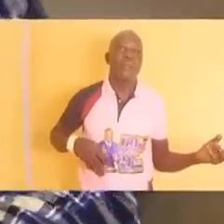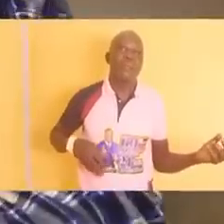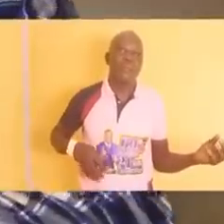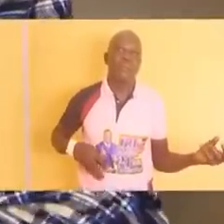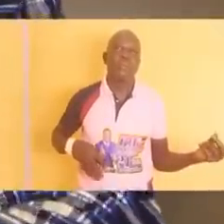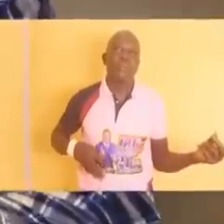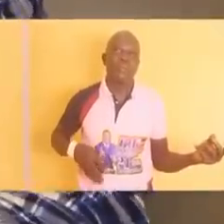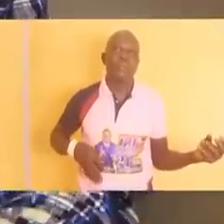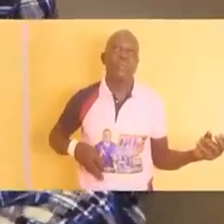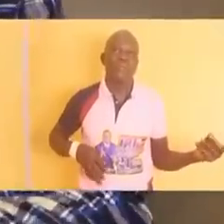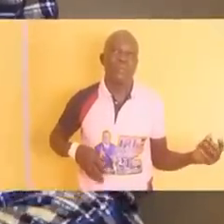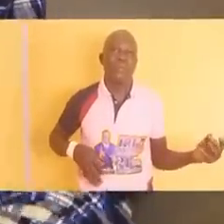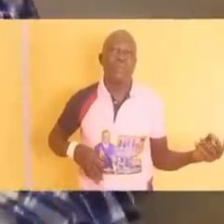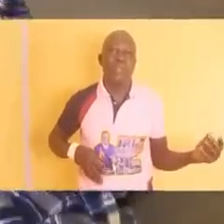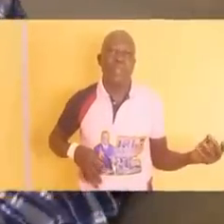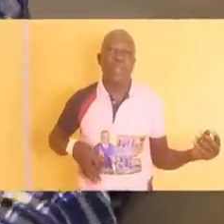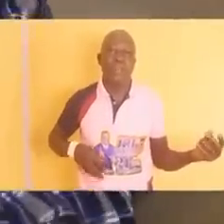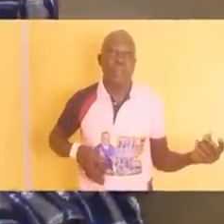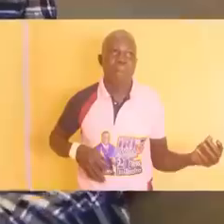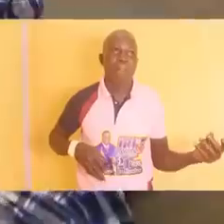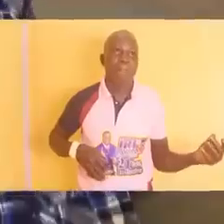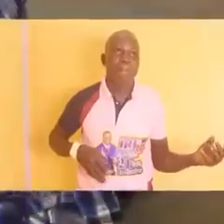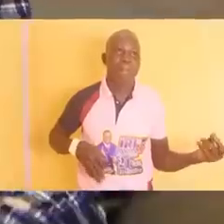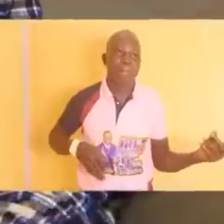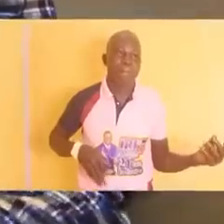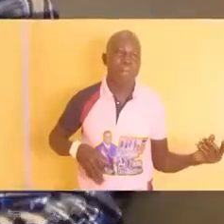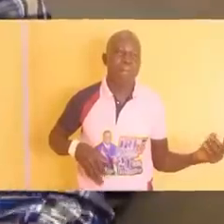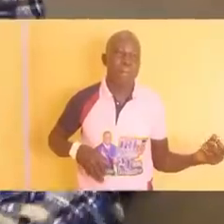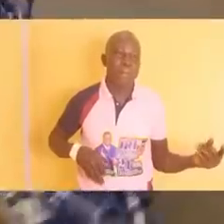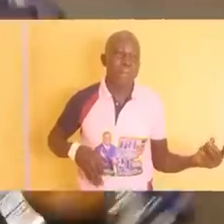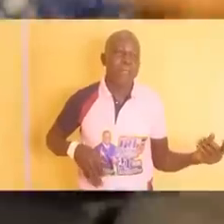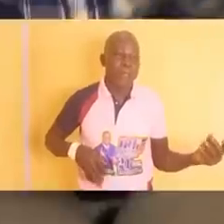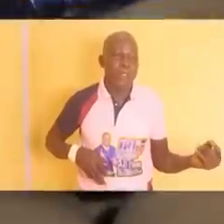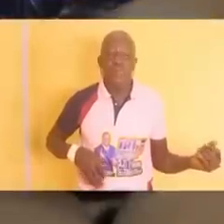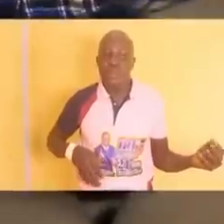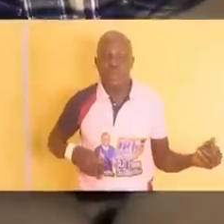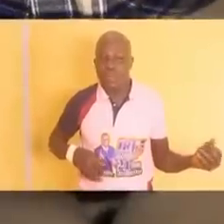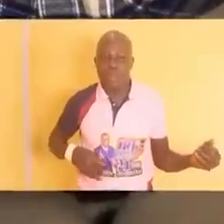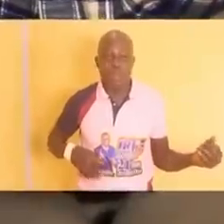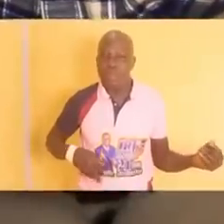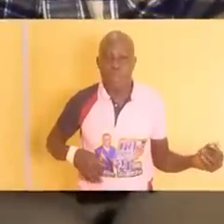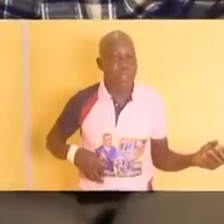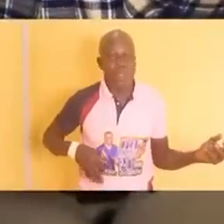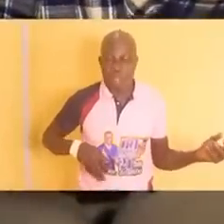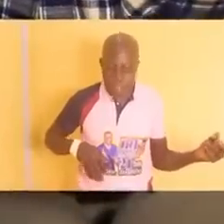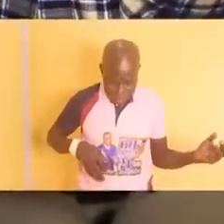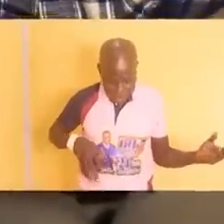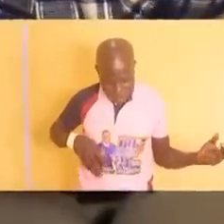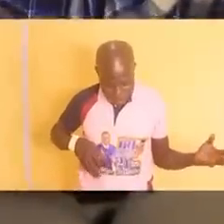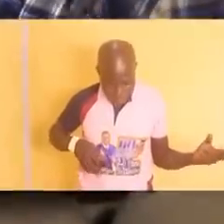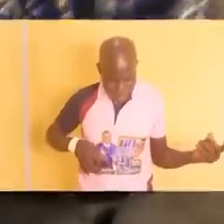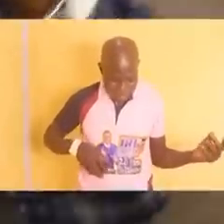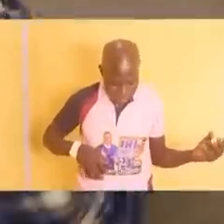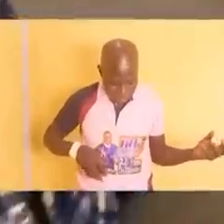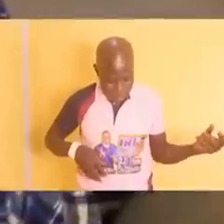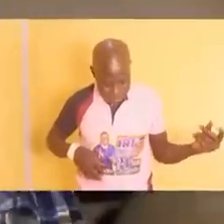re lorukọ re jesu lorukọ re jesu lorukọ re